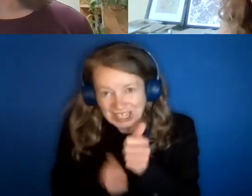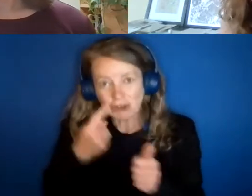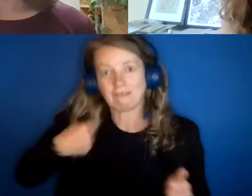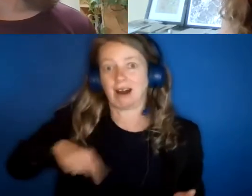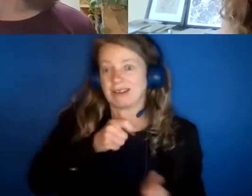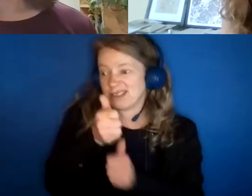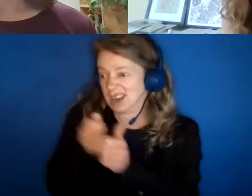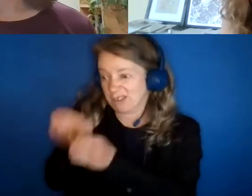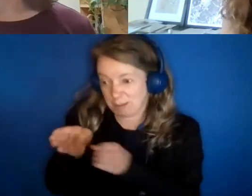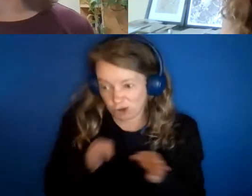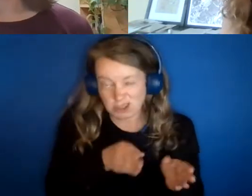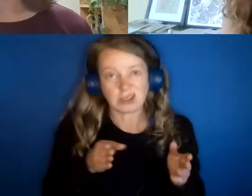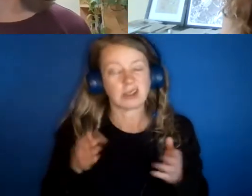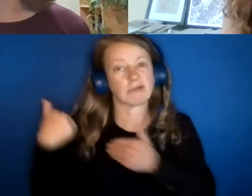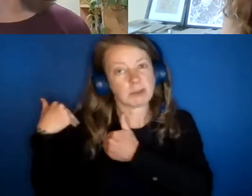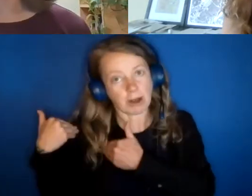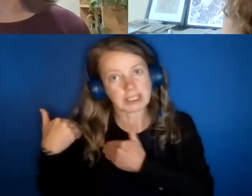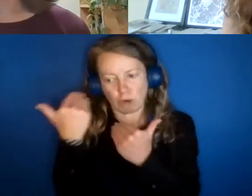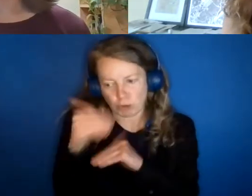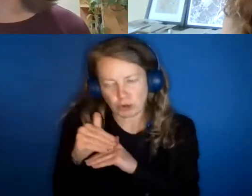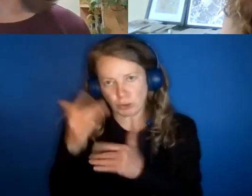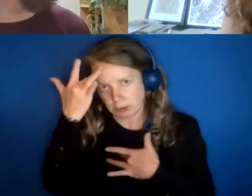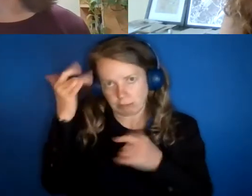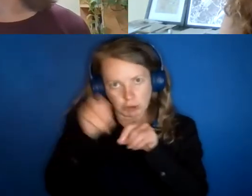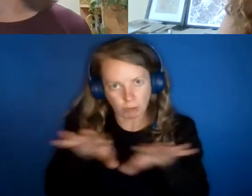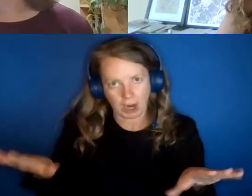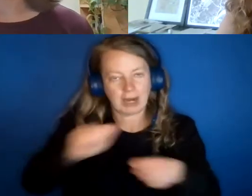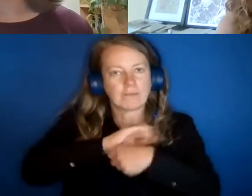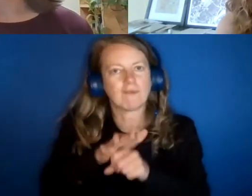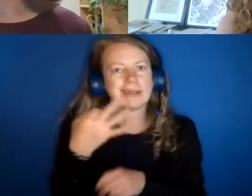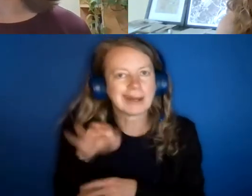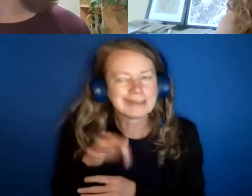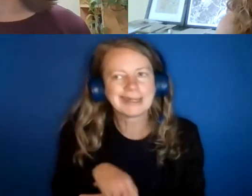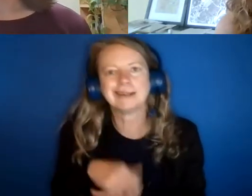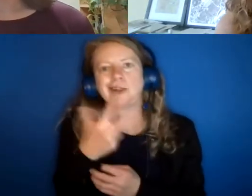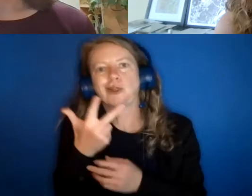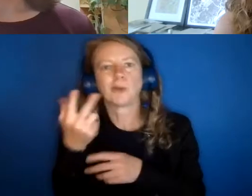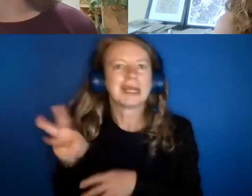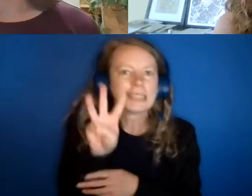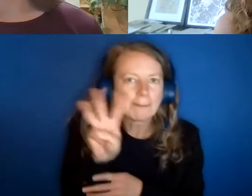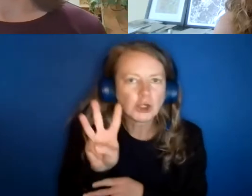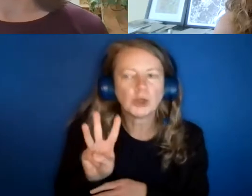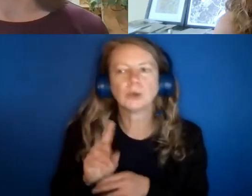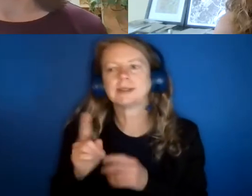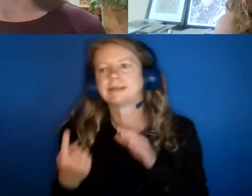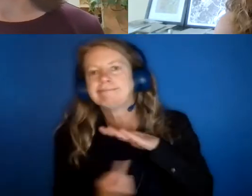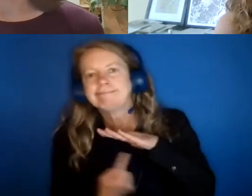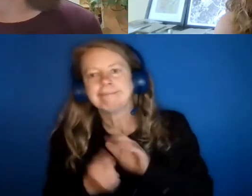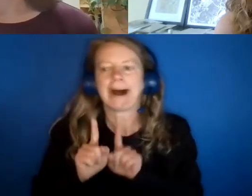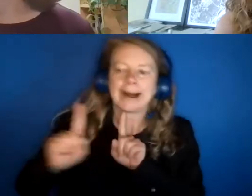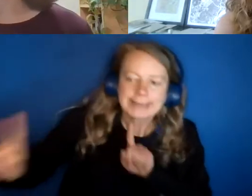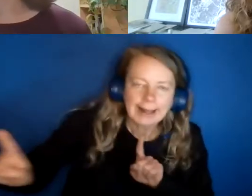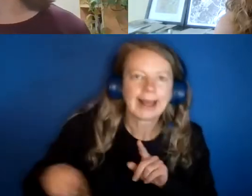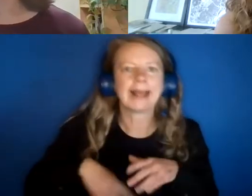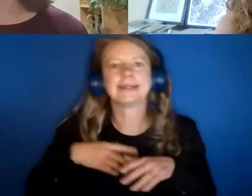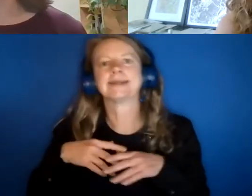by isolating, getting tested, practicing the 3 W's, getting vaccinated, and now, as we will discuss further,